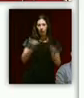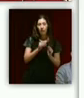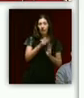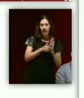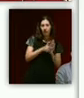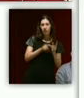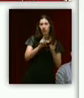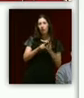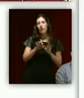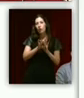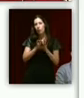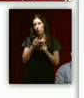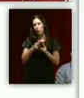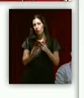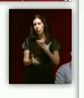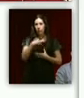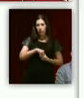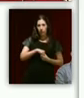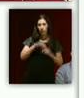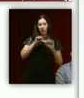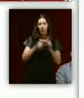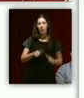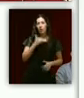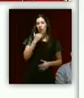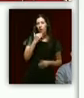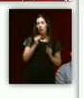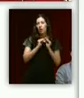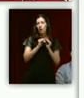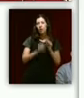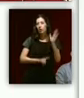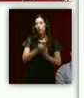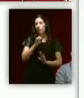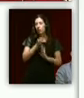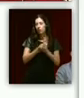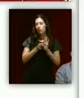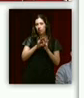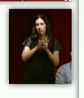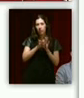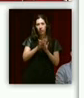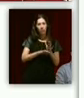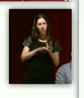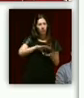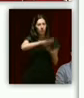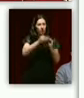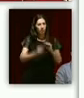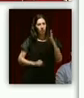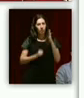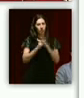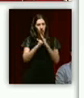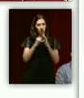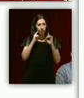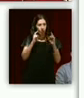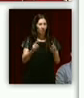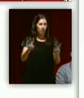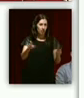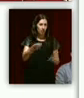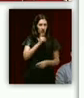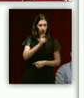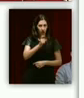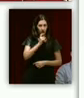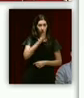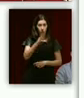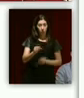hardware and software. It has to be holistic. To develop a software that can be fully